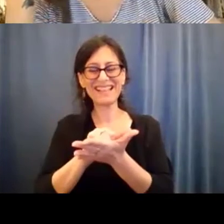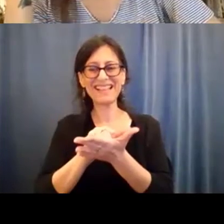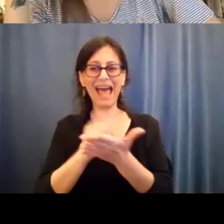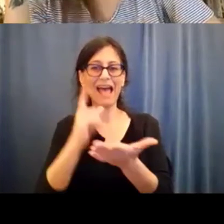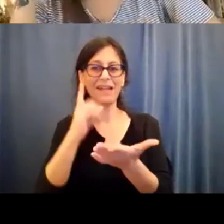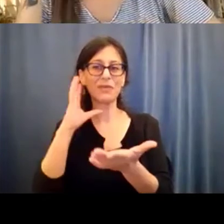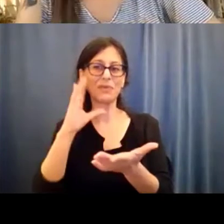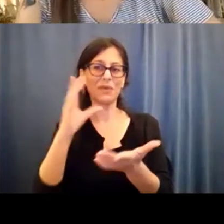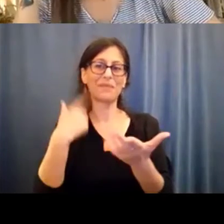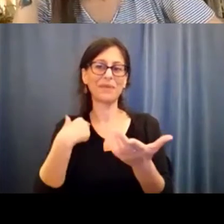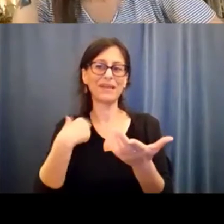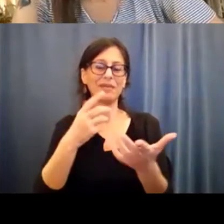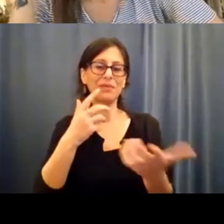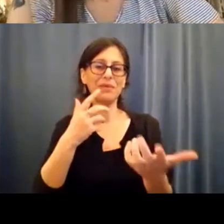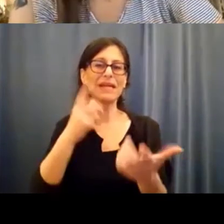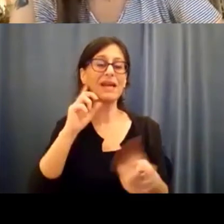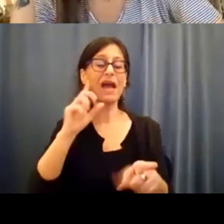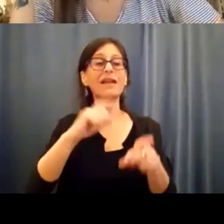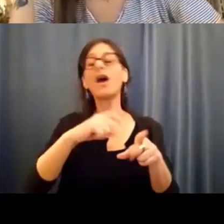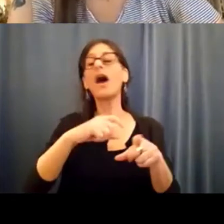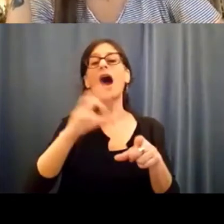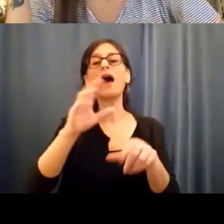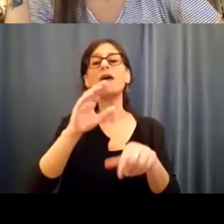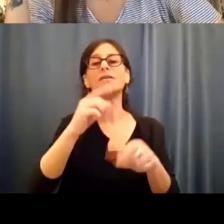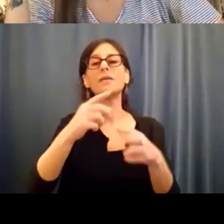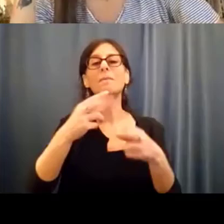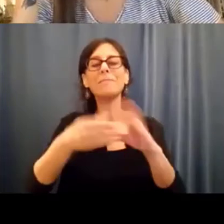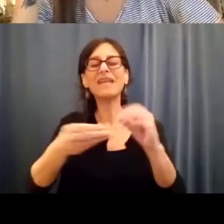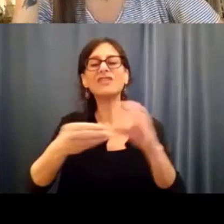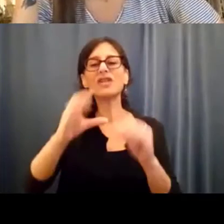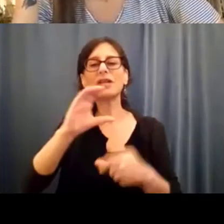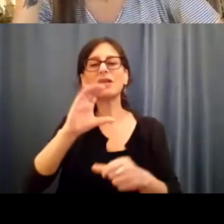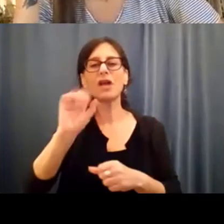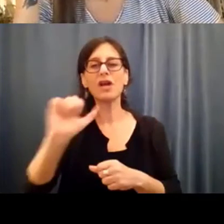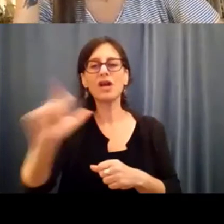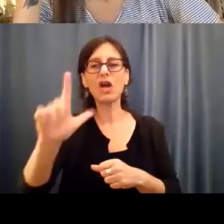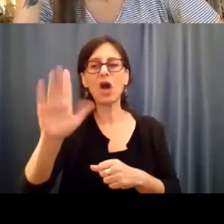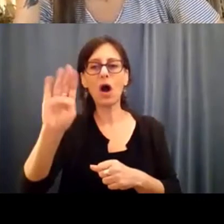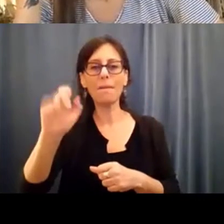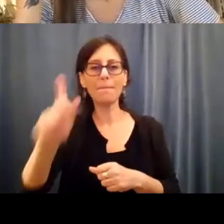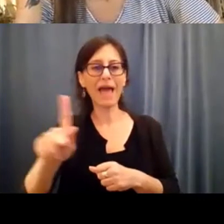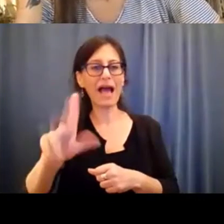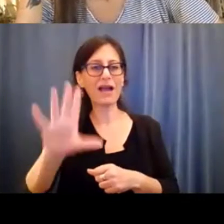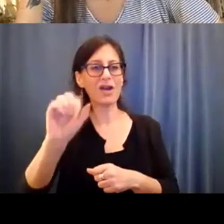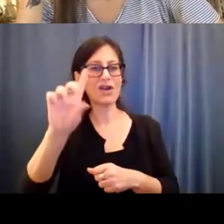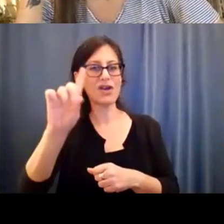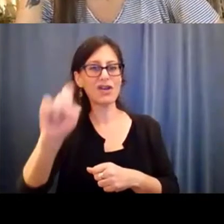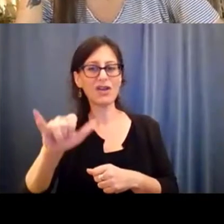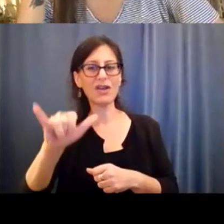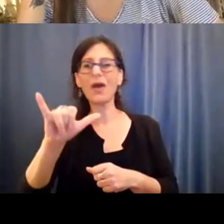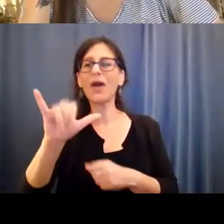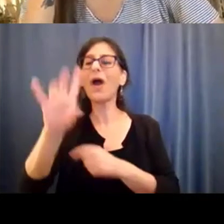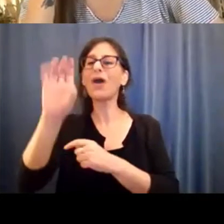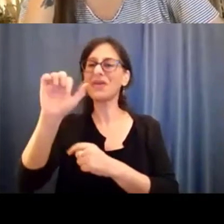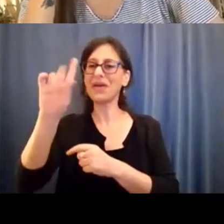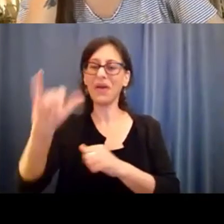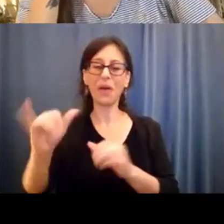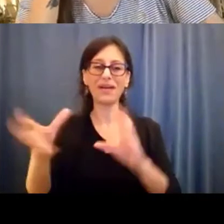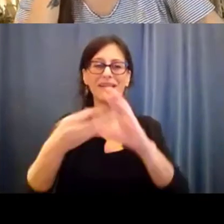call in comedy a callback. Yes. Cody brought up, you chimed in at the right time when